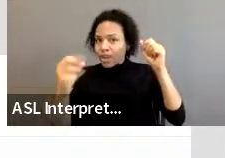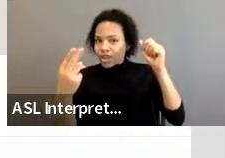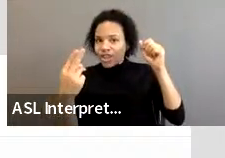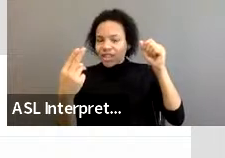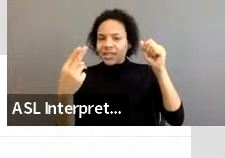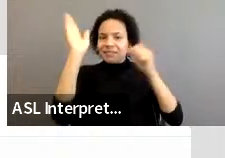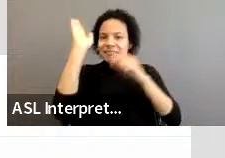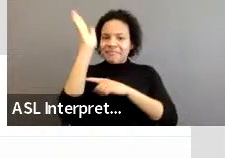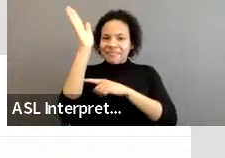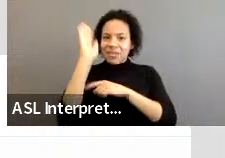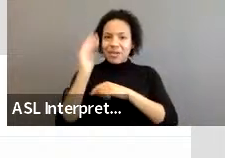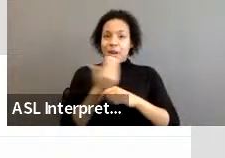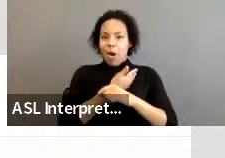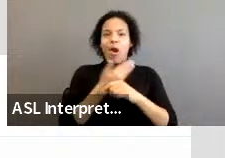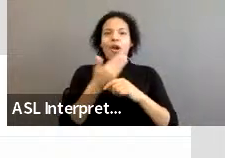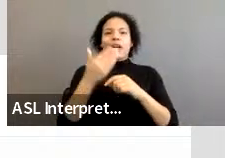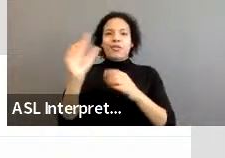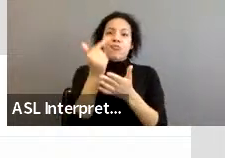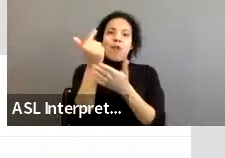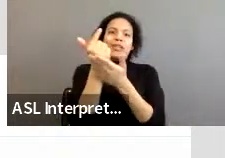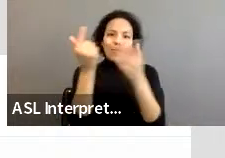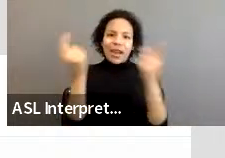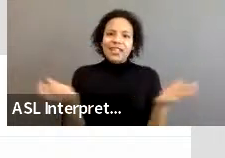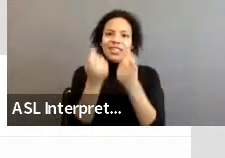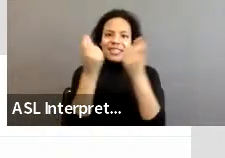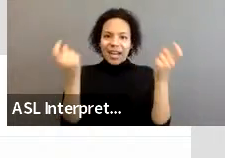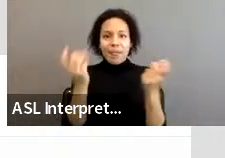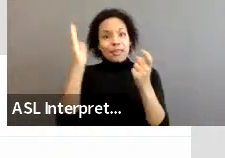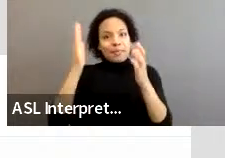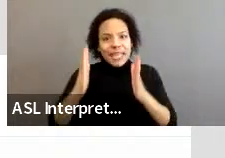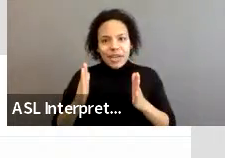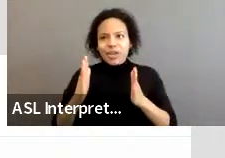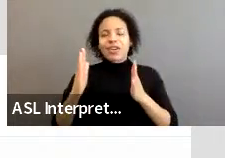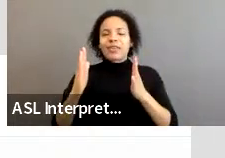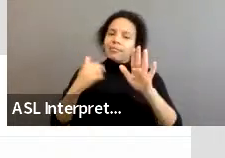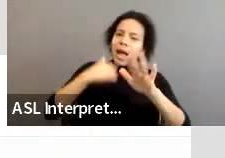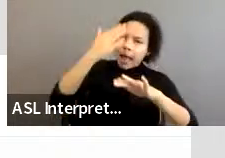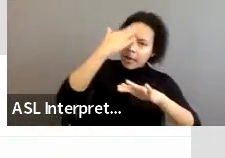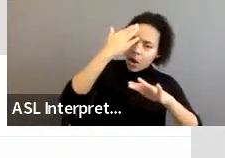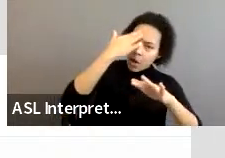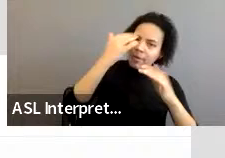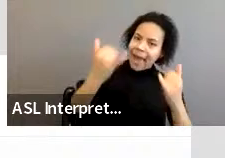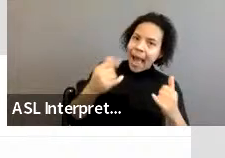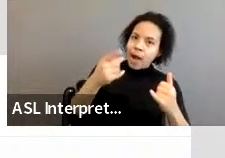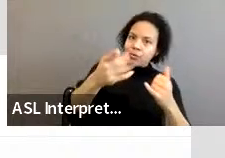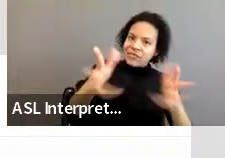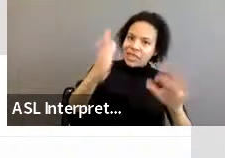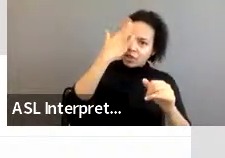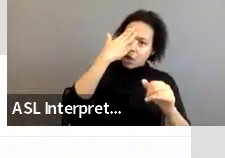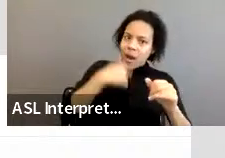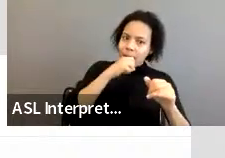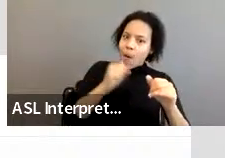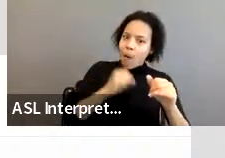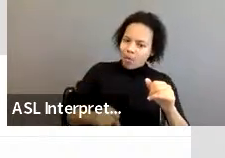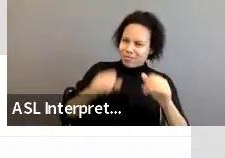this, as our speaker. But at that time, what was happening